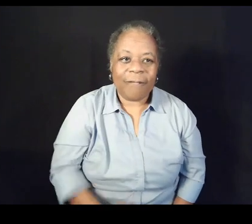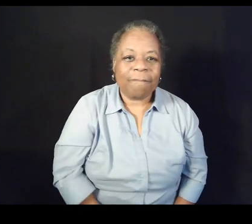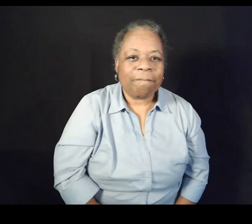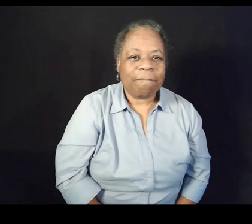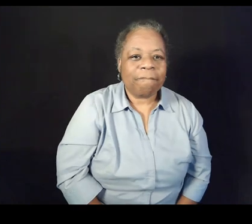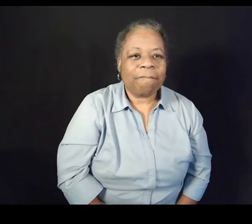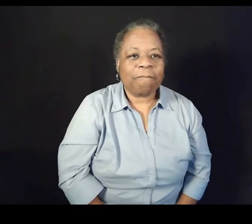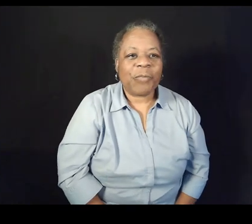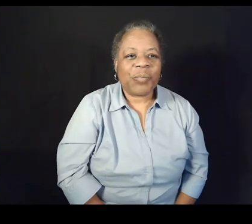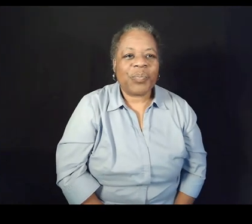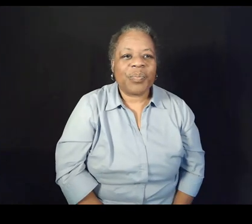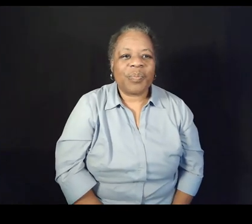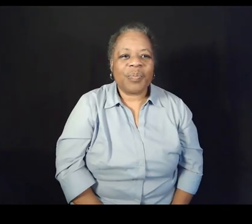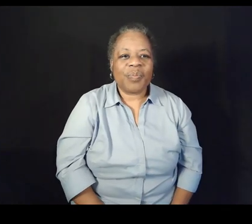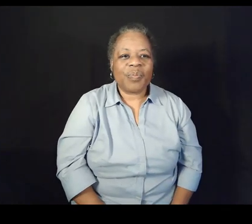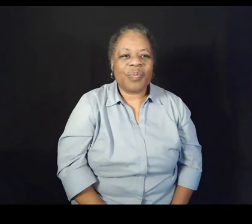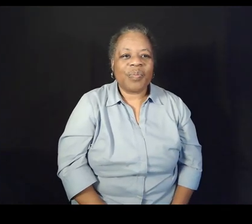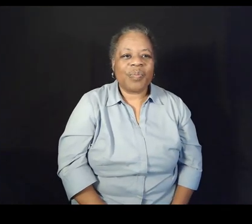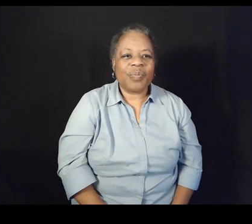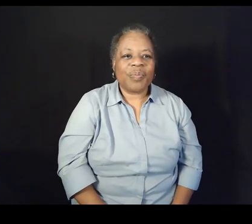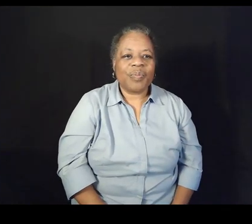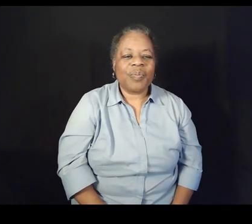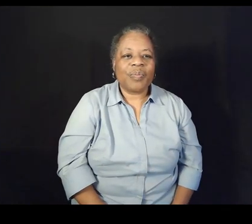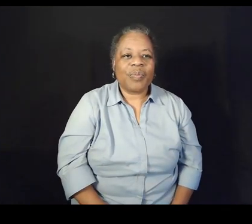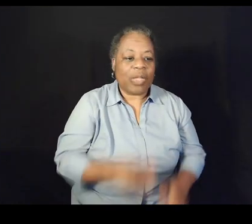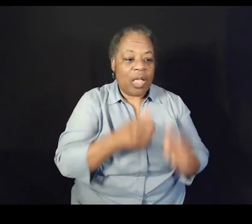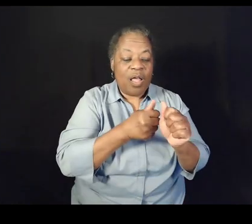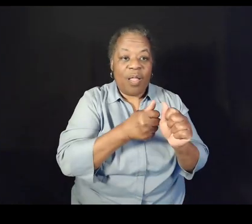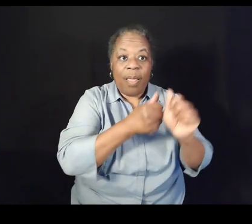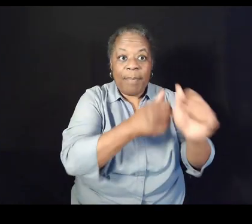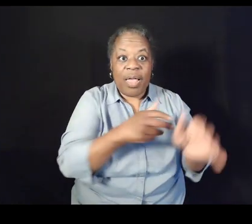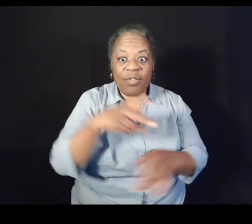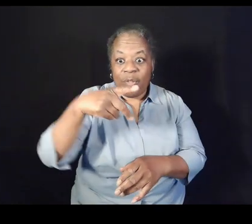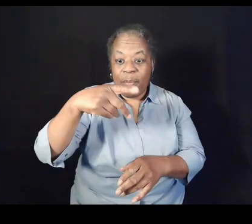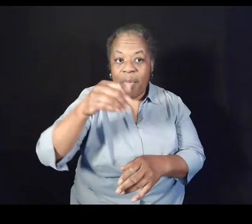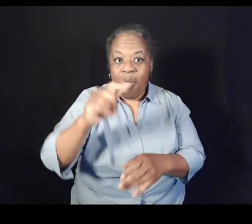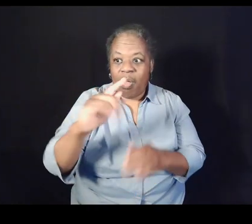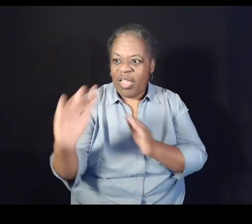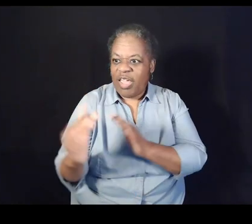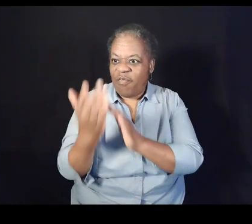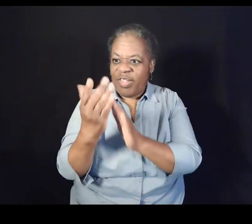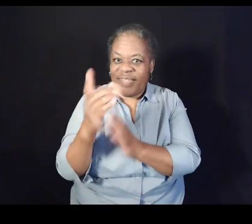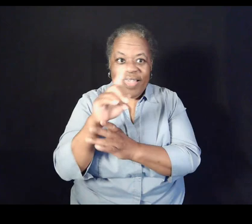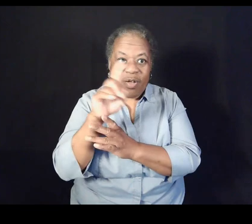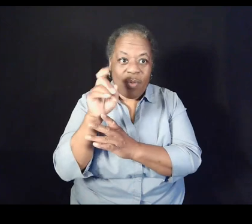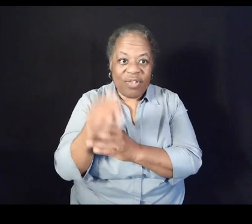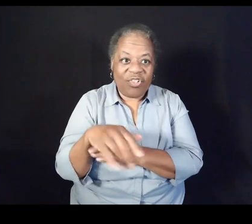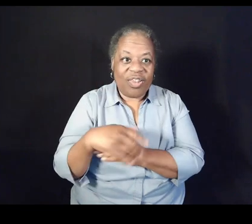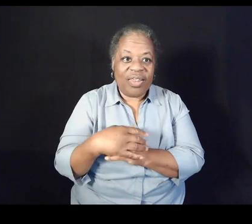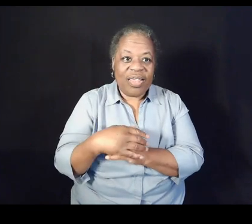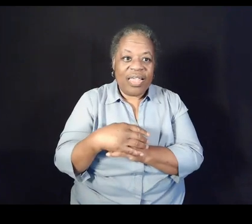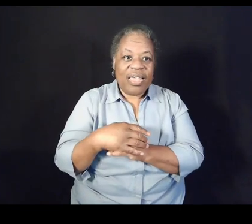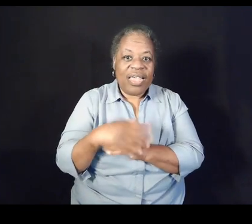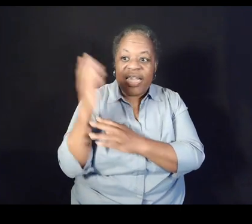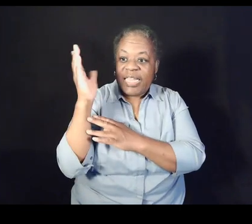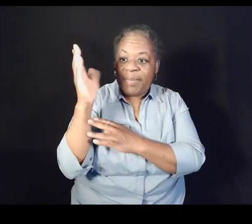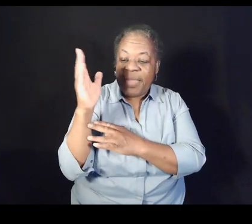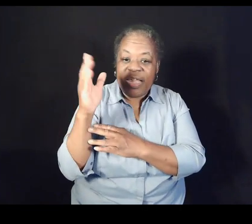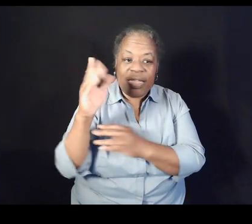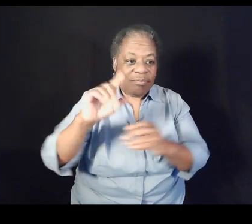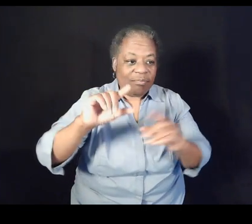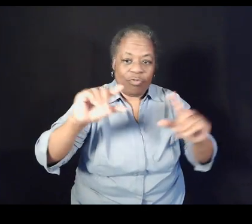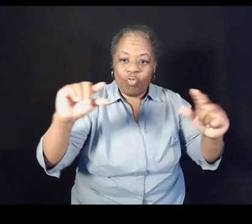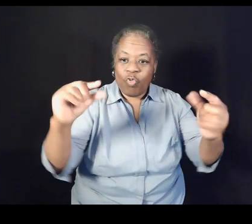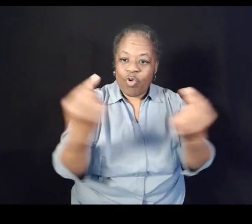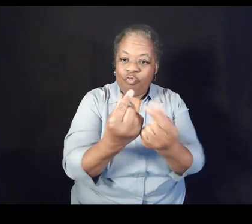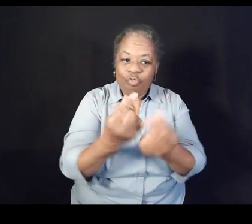Well, the Apostle Paul actually confronts that very question when he's speaking to a group of thoughtful people in the city of